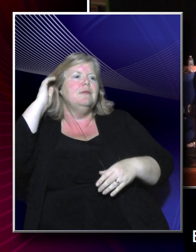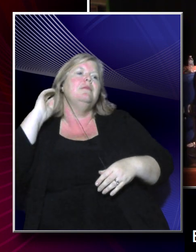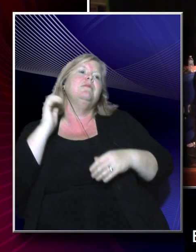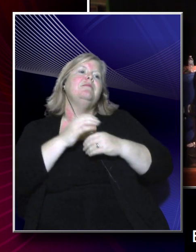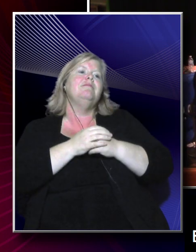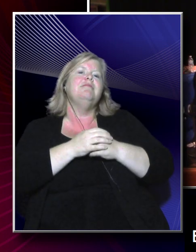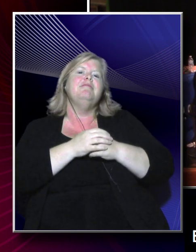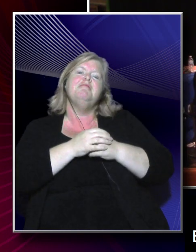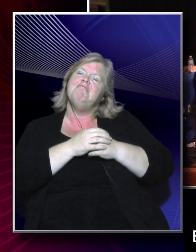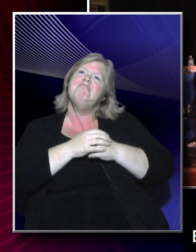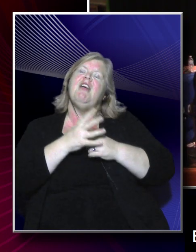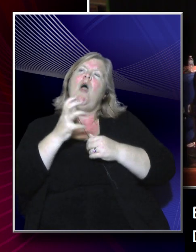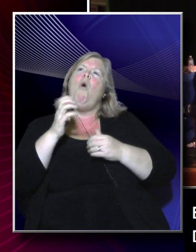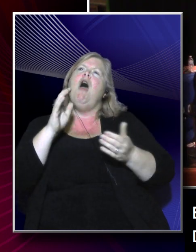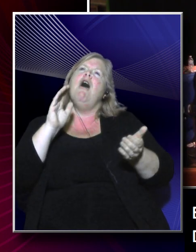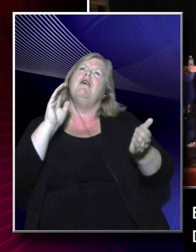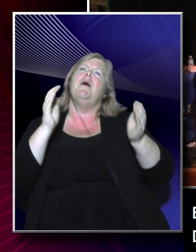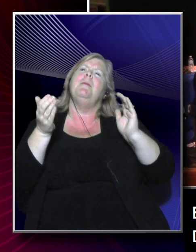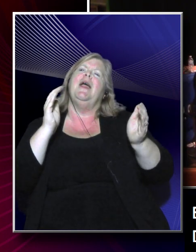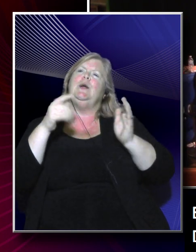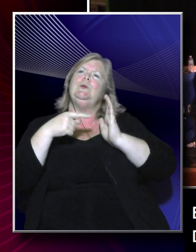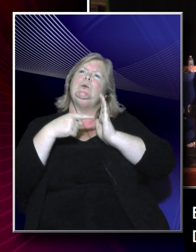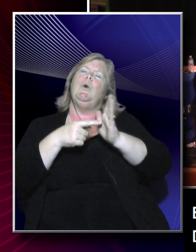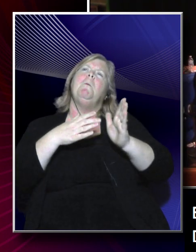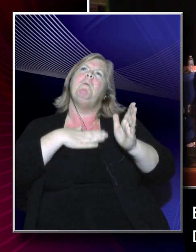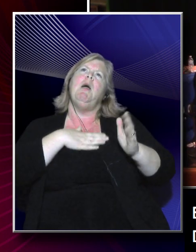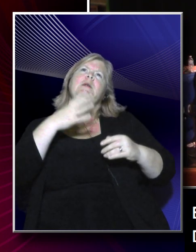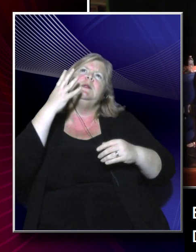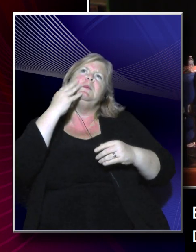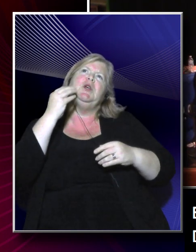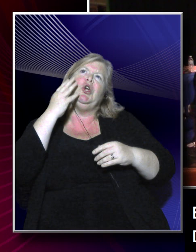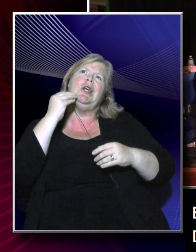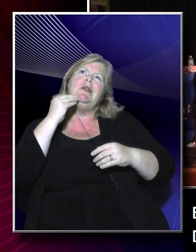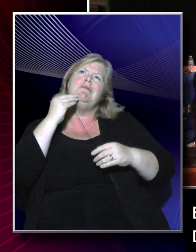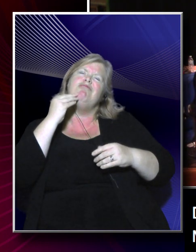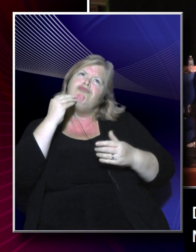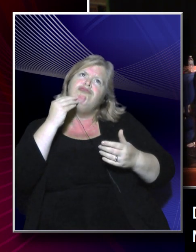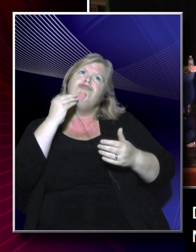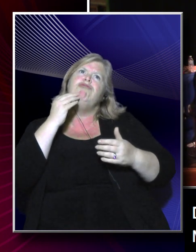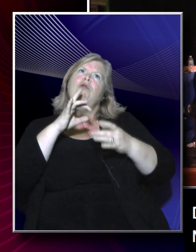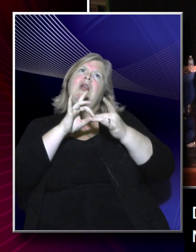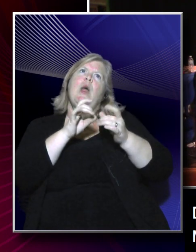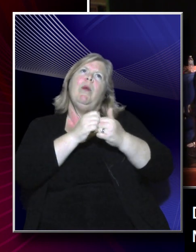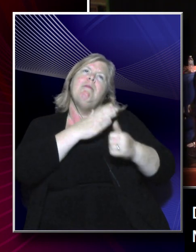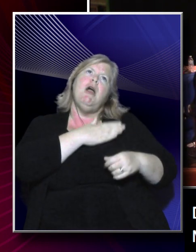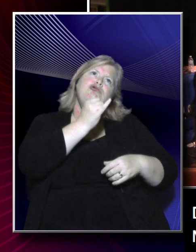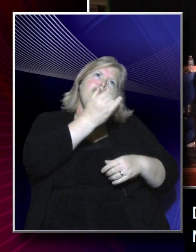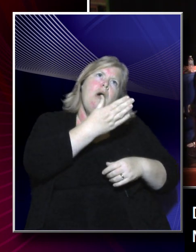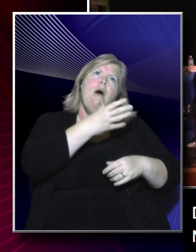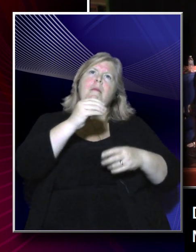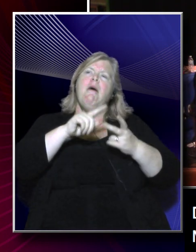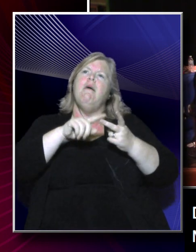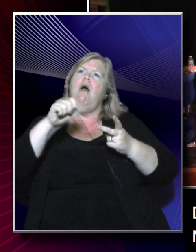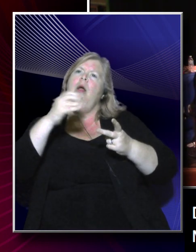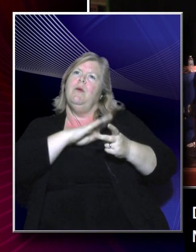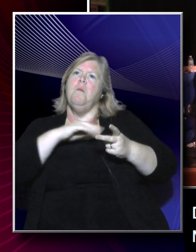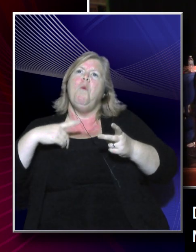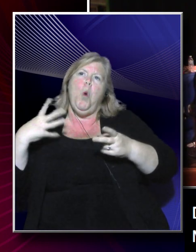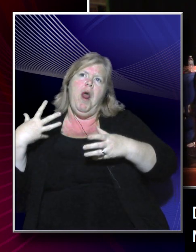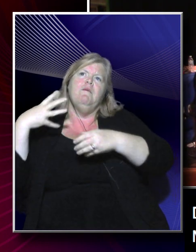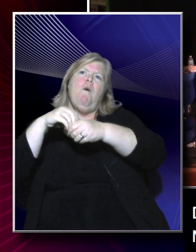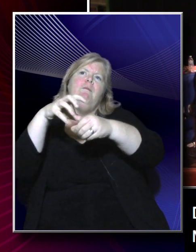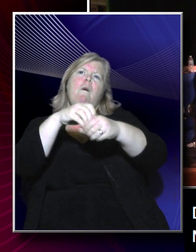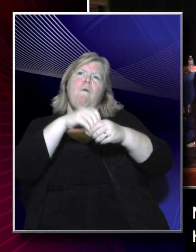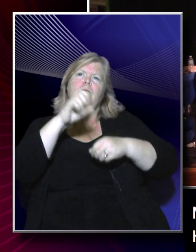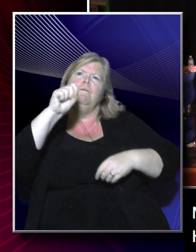draw comparisons of what my experience has been in my jobs and other boards that I've been on, and you know there have been quite a few, but